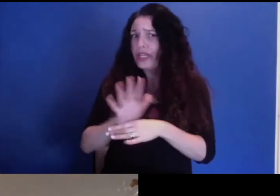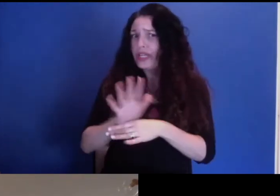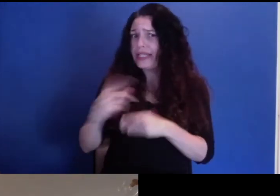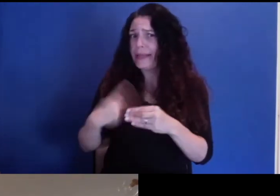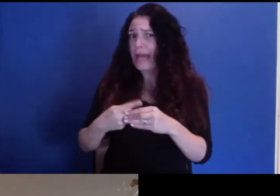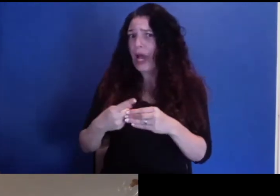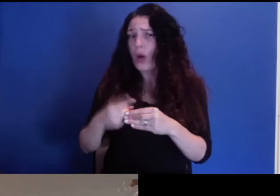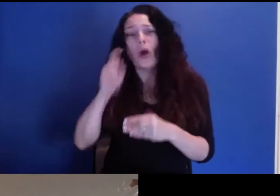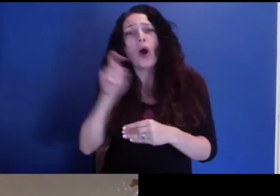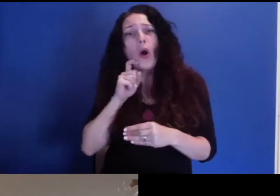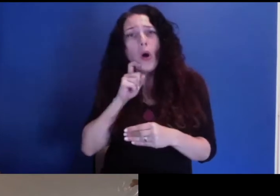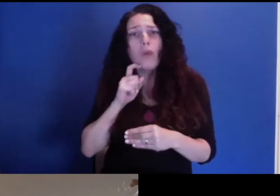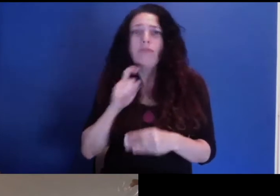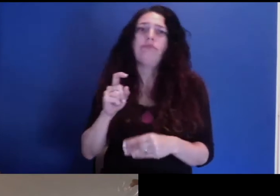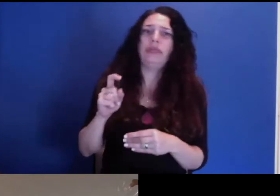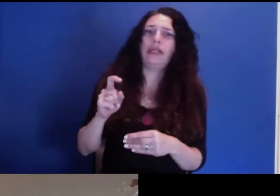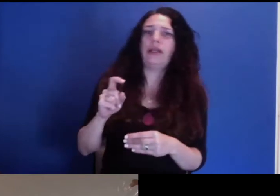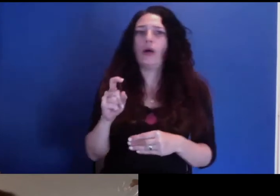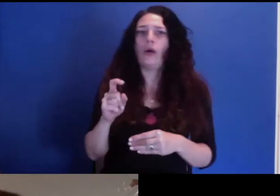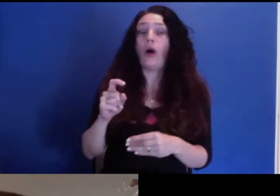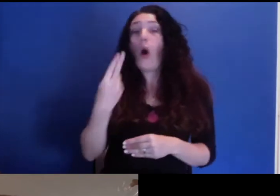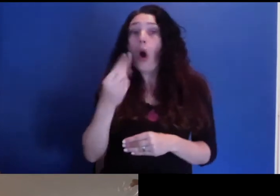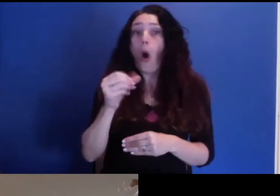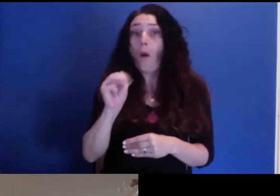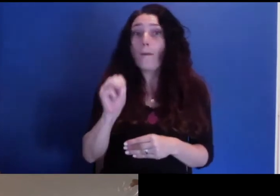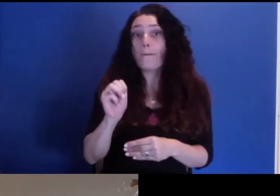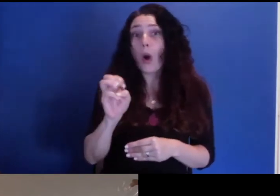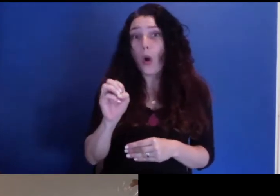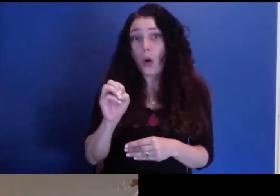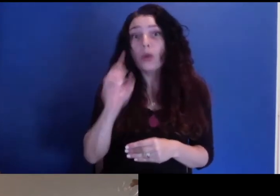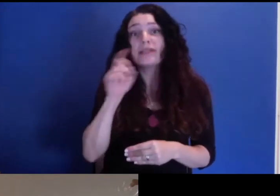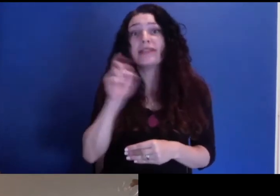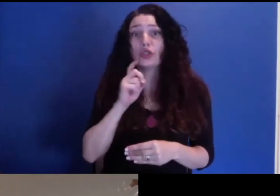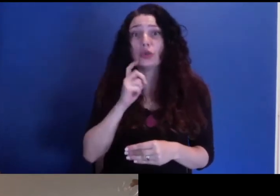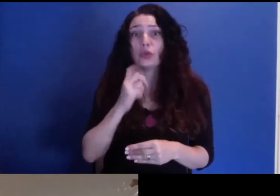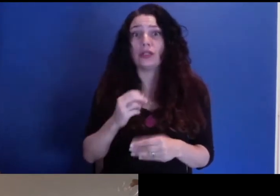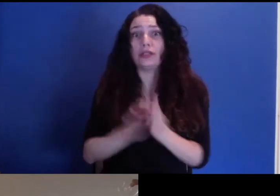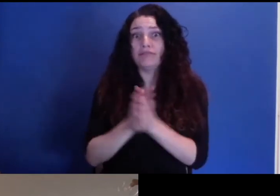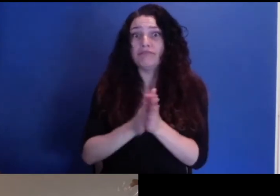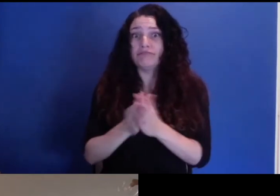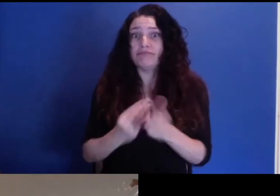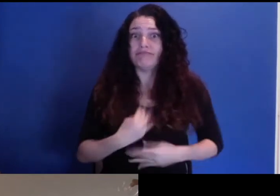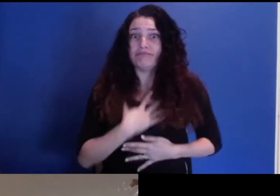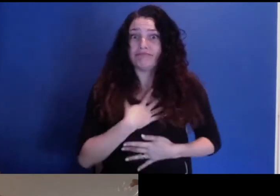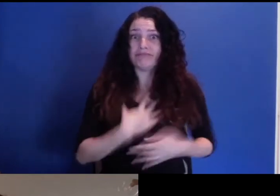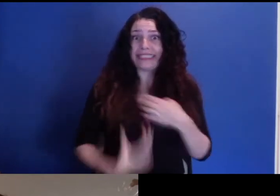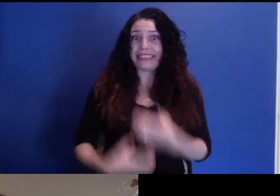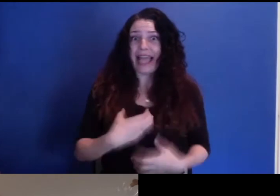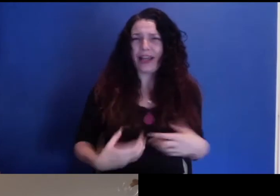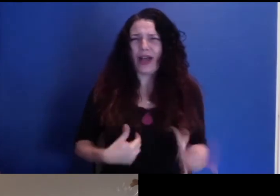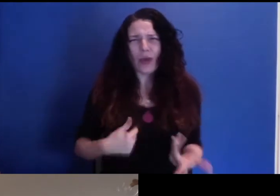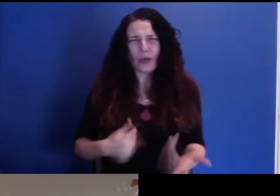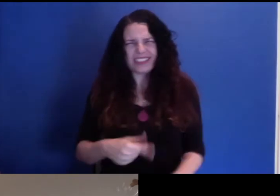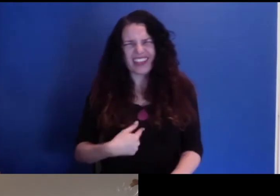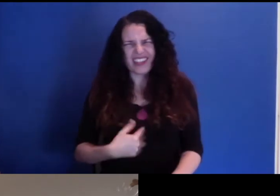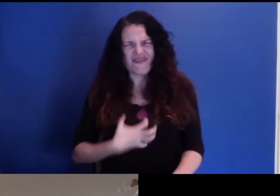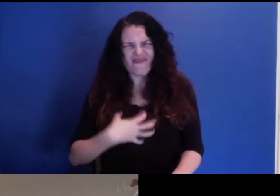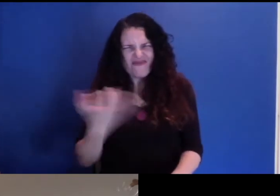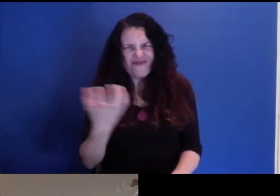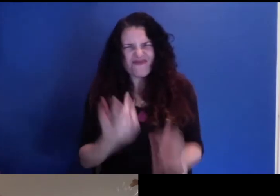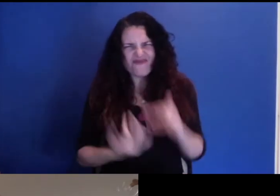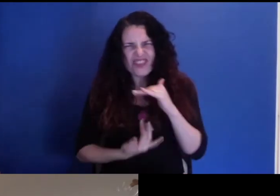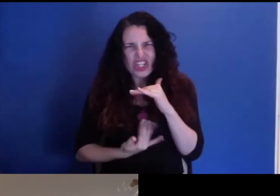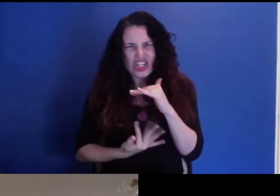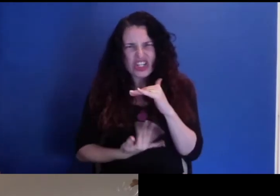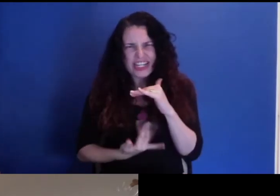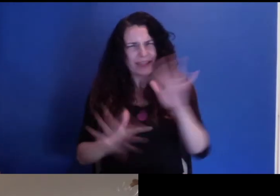get kind of shortchanged. So I was really furious. I was like fuming in my movie theater seat, and so I really kind of wanted to correct that and kind